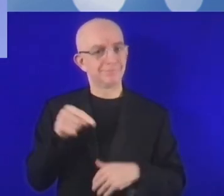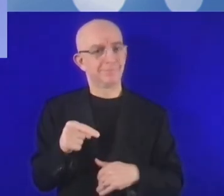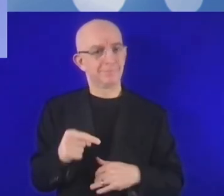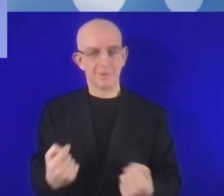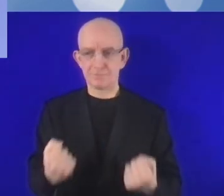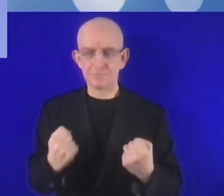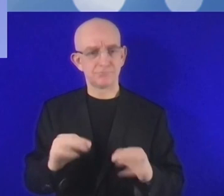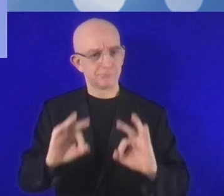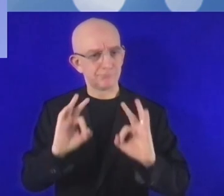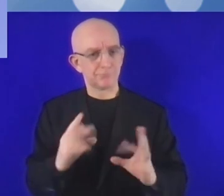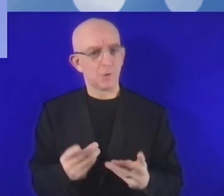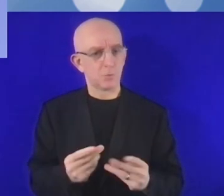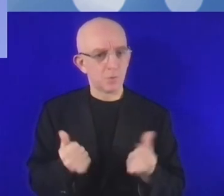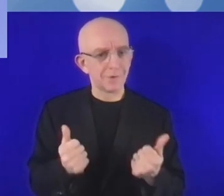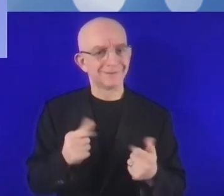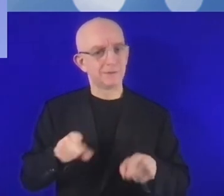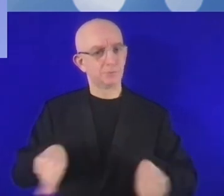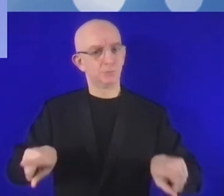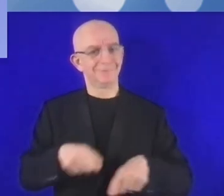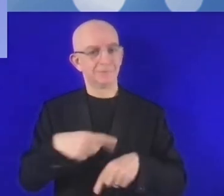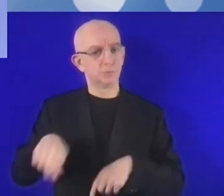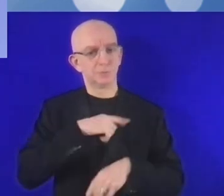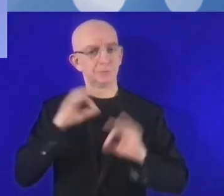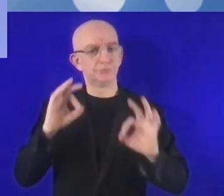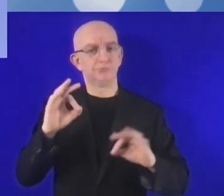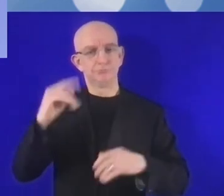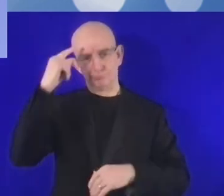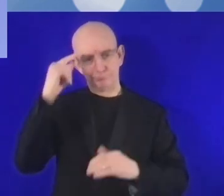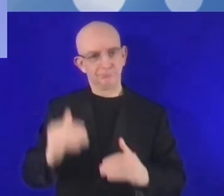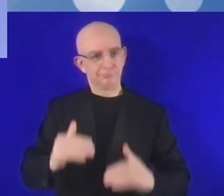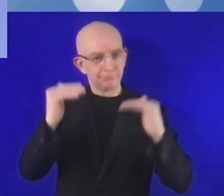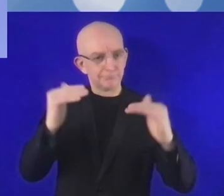And at the end of the day, isn't that all we want?